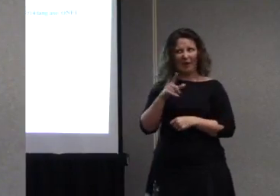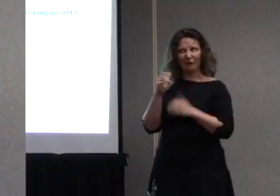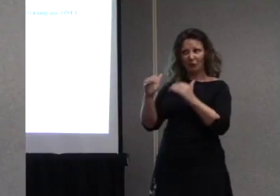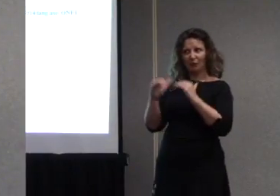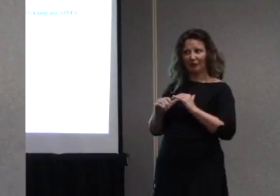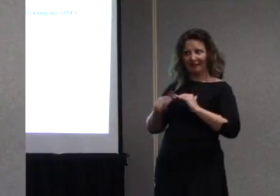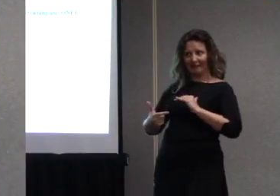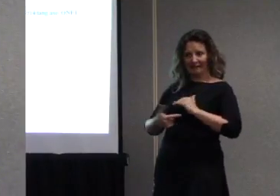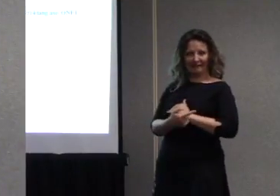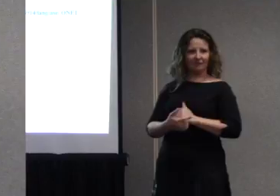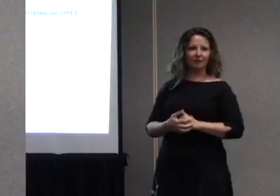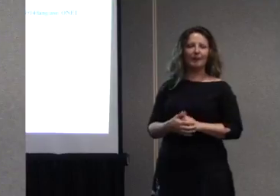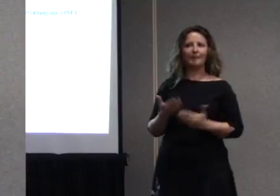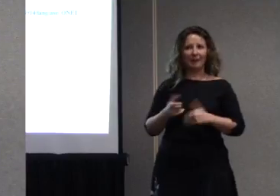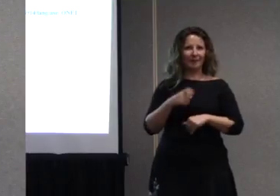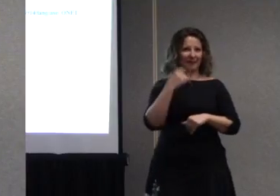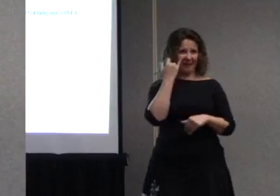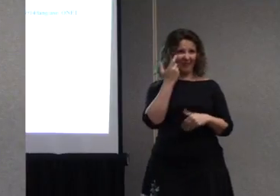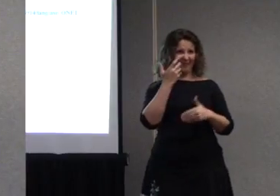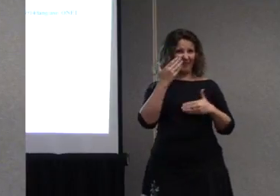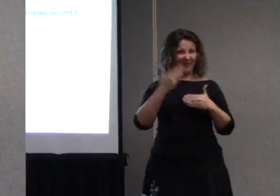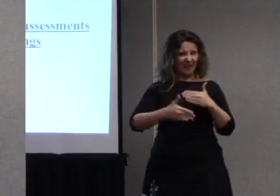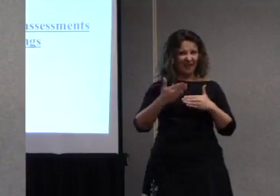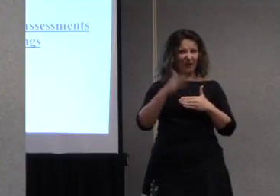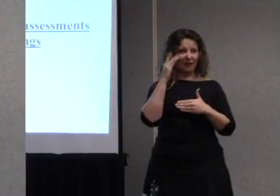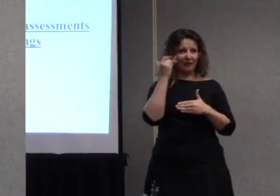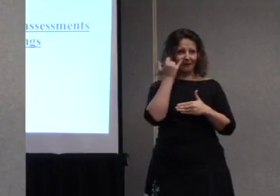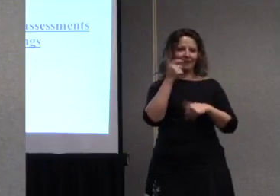I have time for that? Or? Okay.